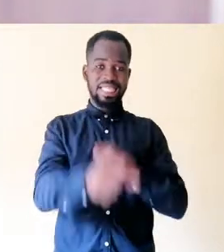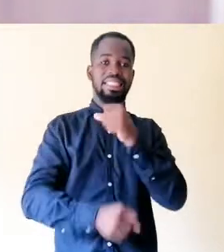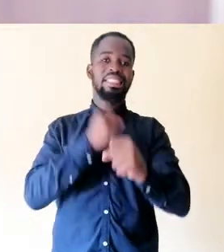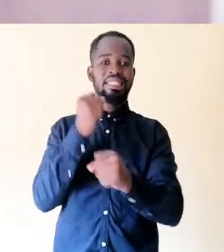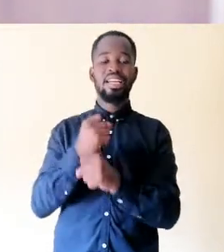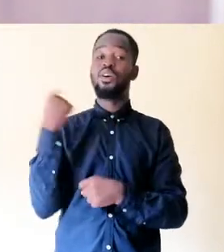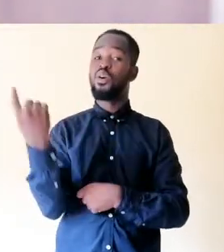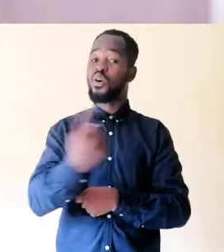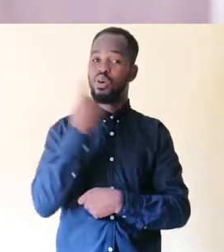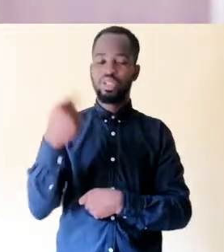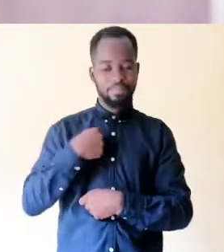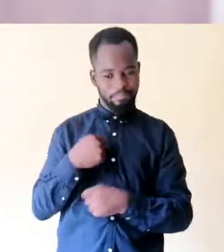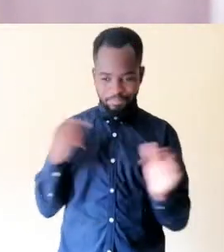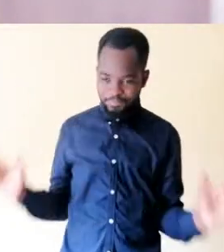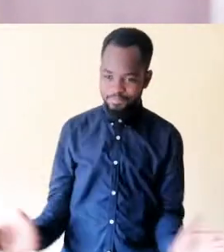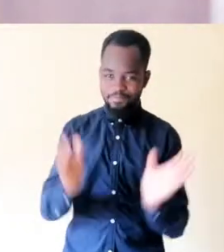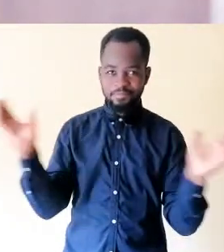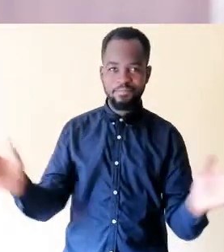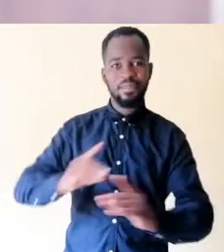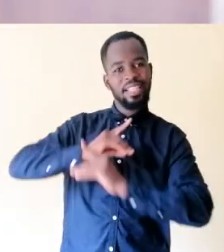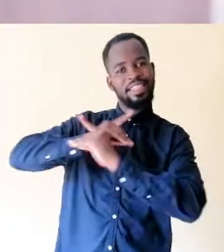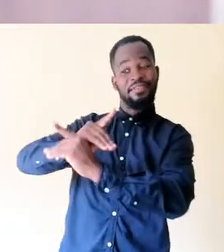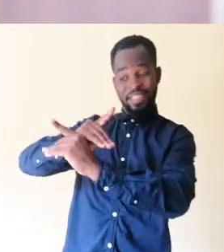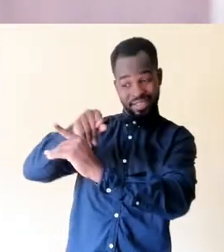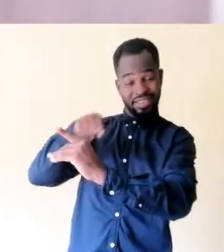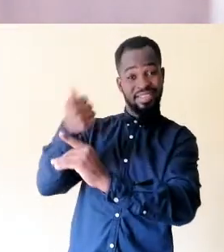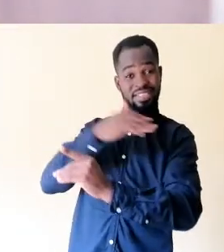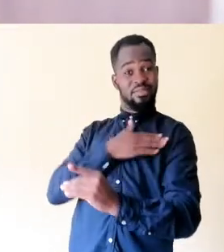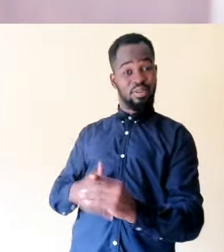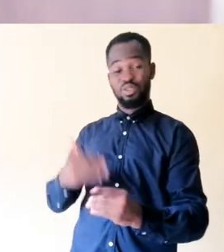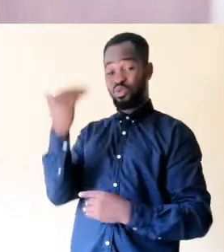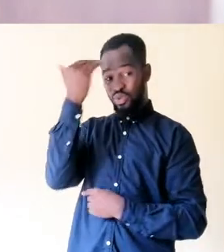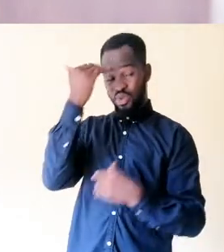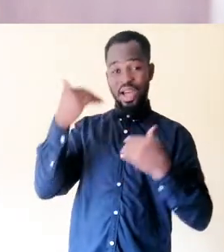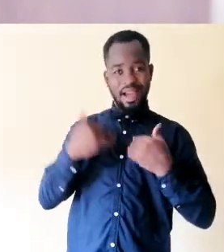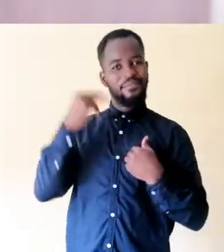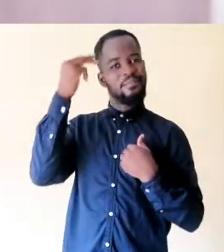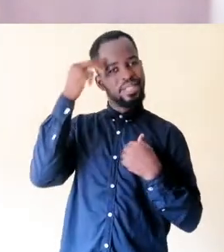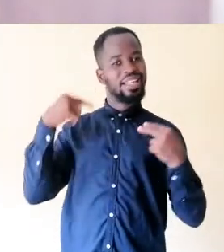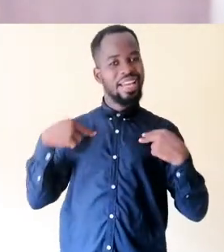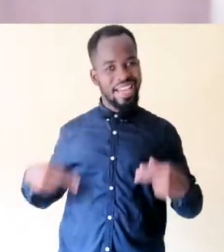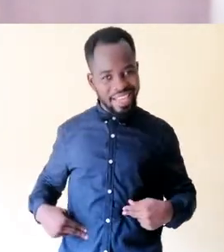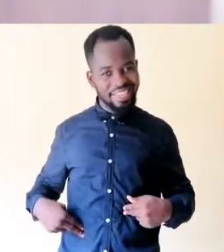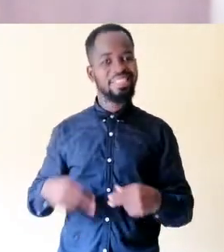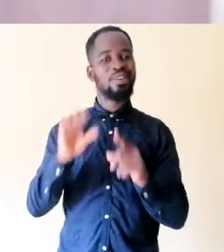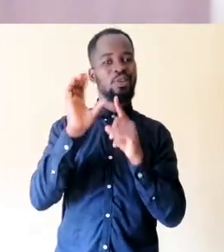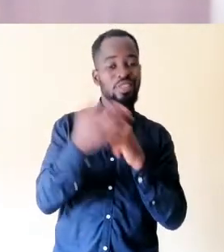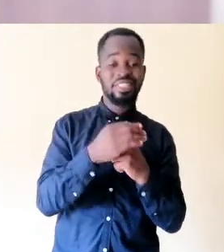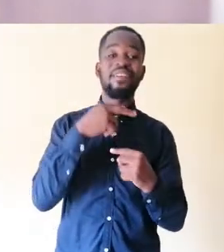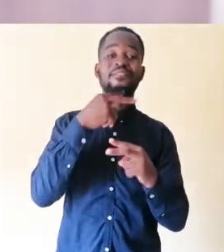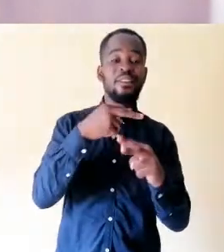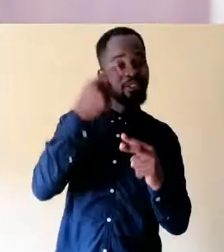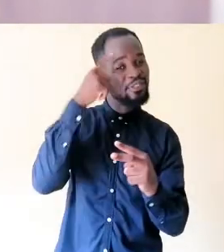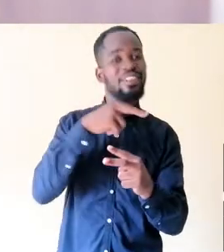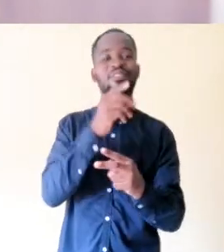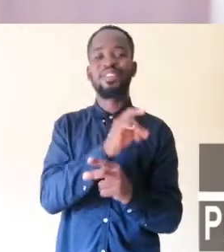This year and always, I would encourage you to defend anyone you know has a mental health condition. Let's be a voice